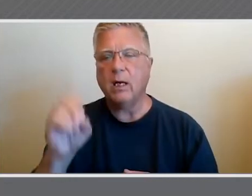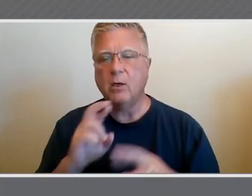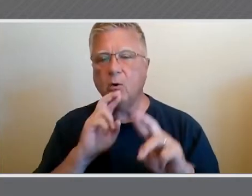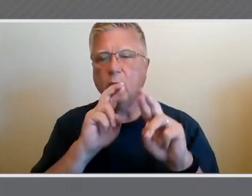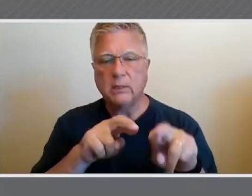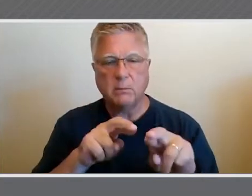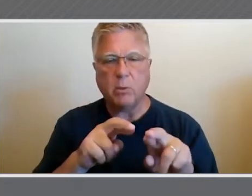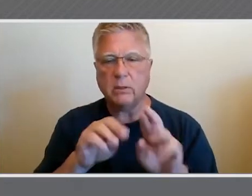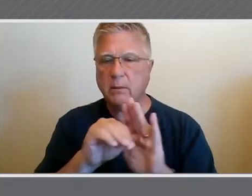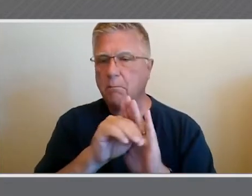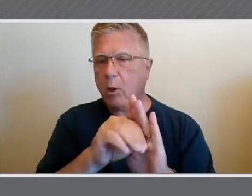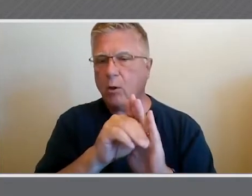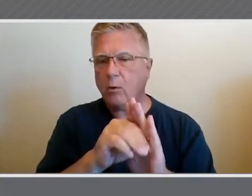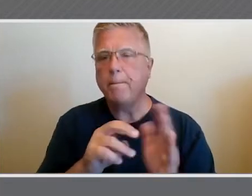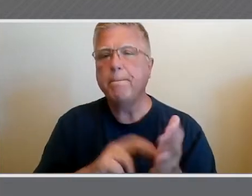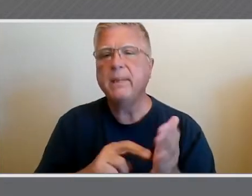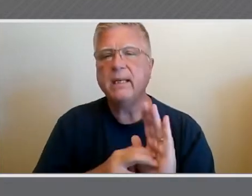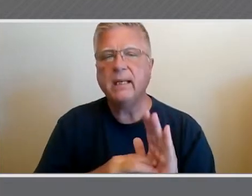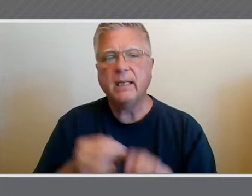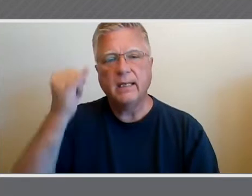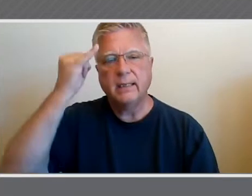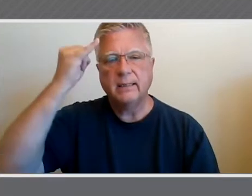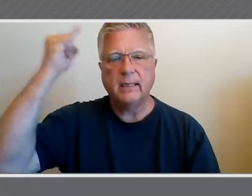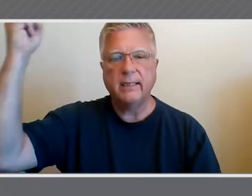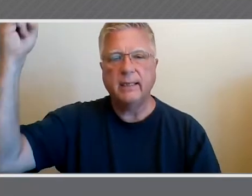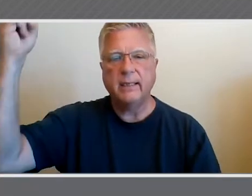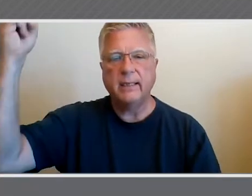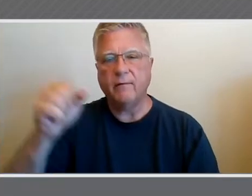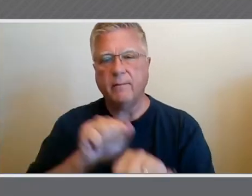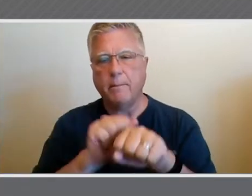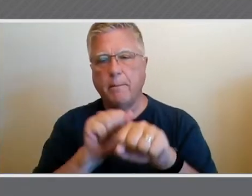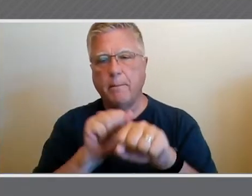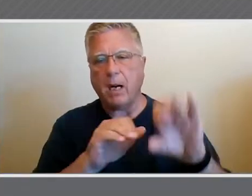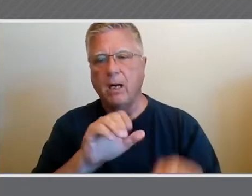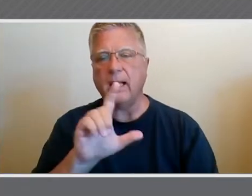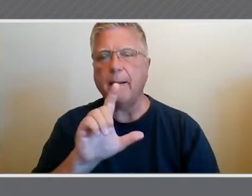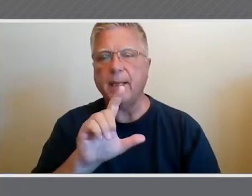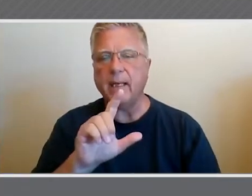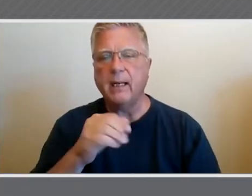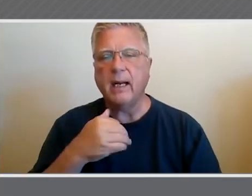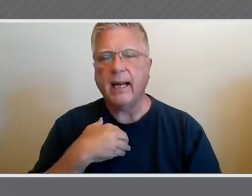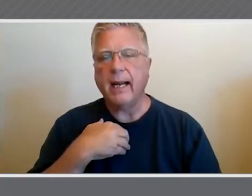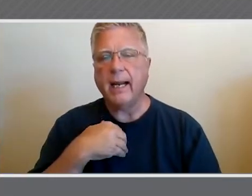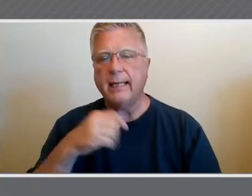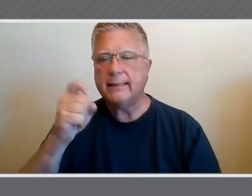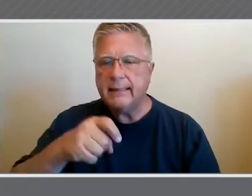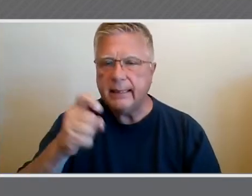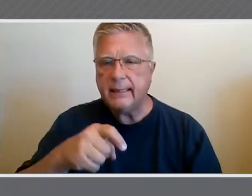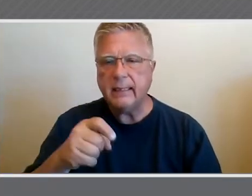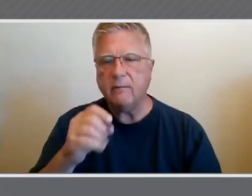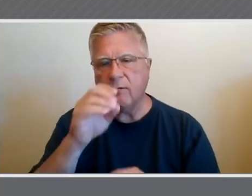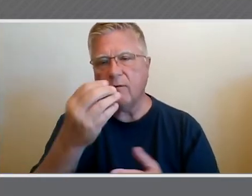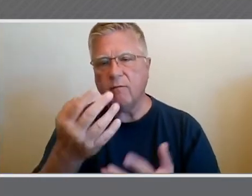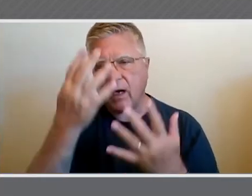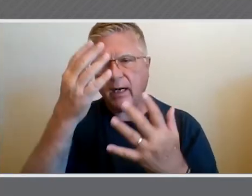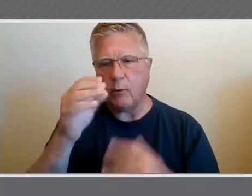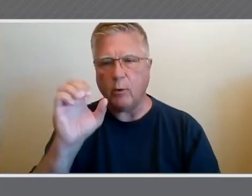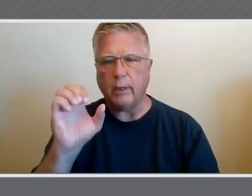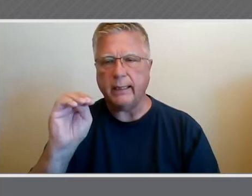model where if Mount Lebanon has a need for fire EMS services, we can respond.